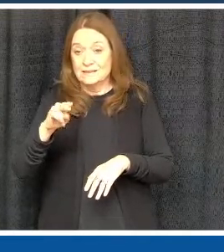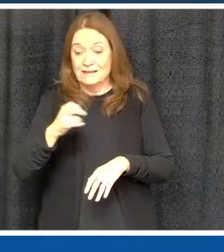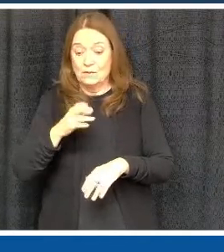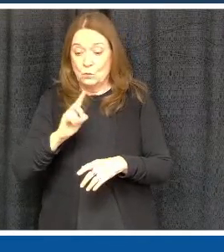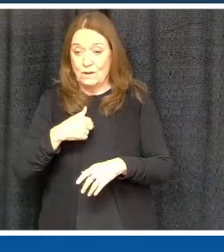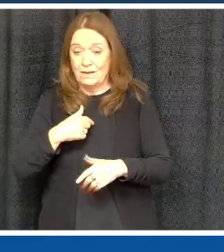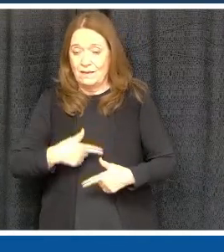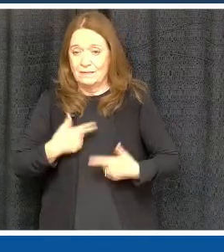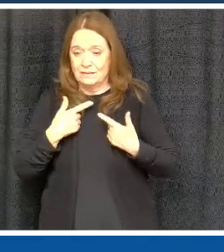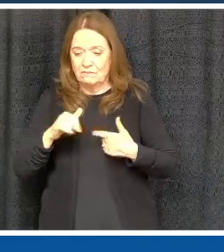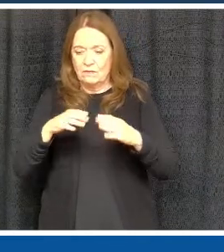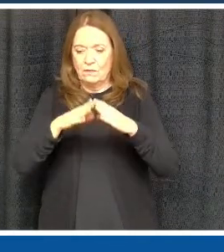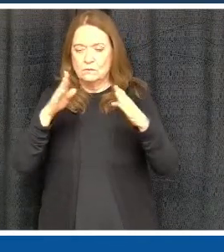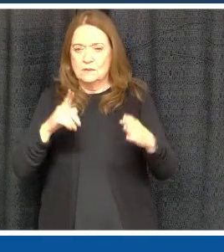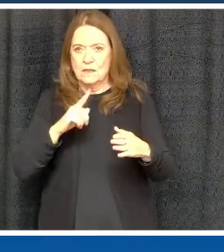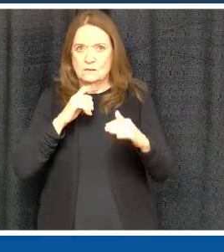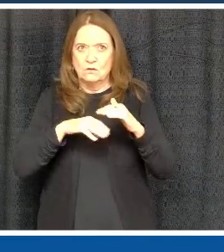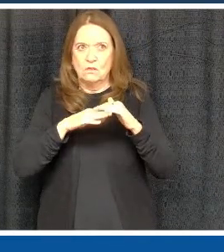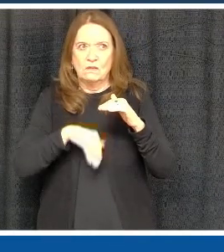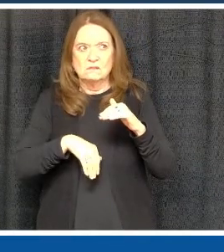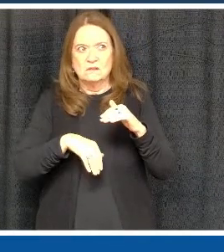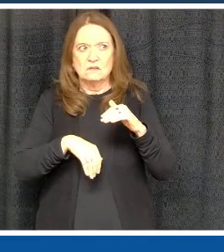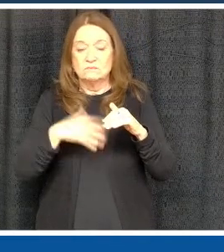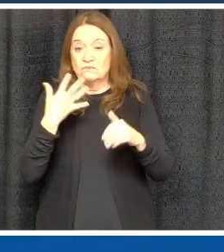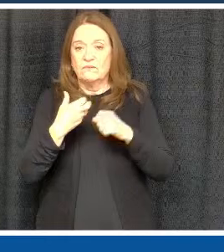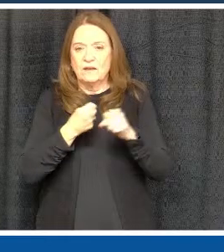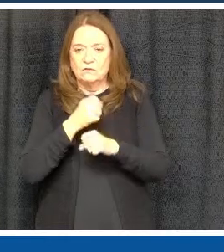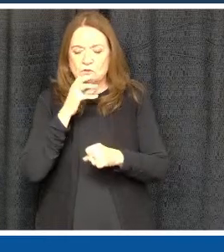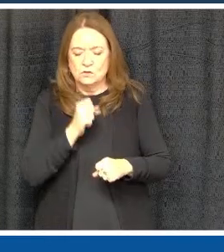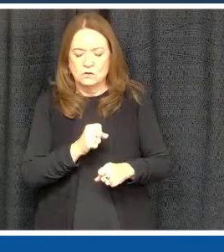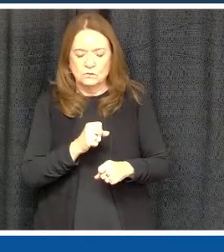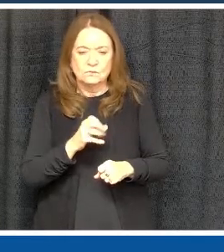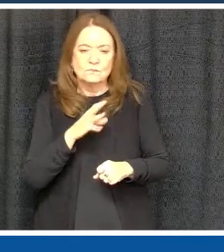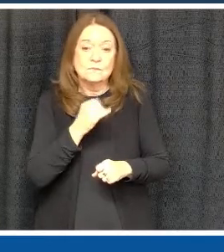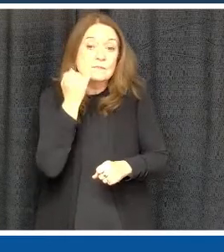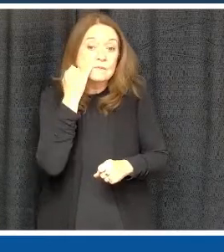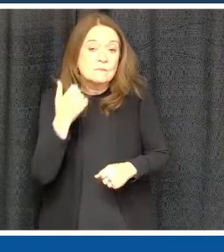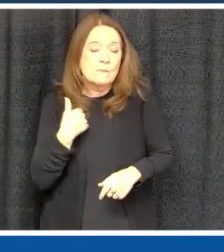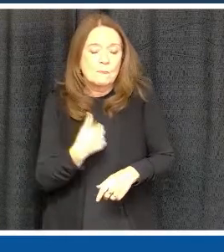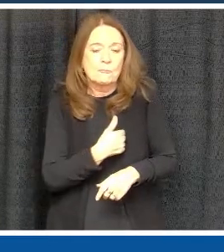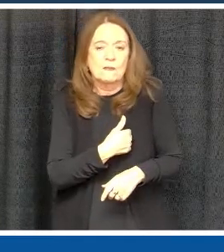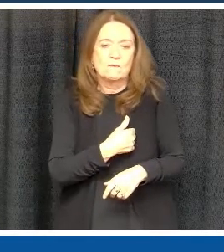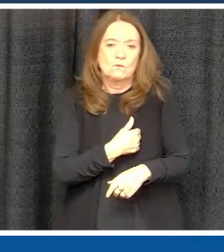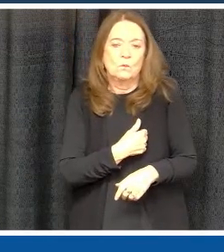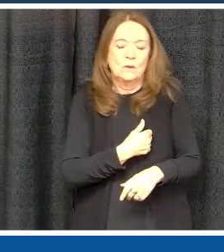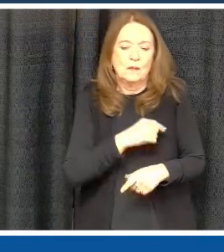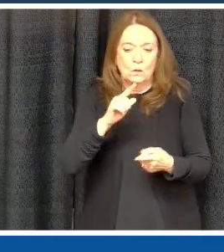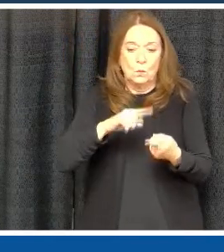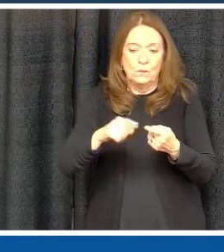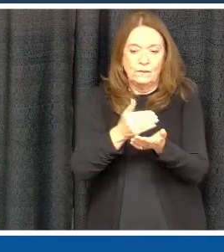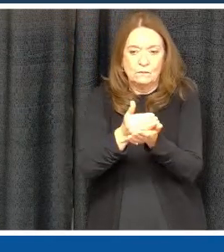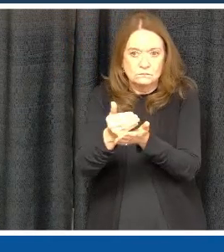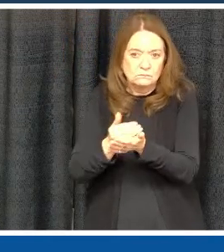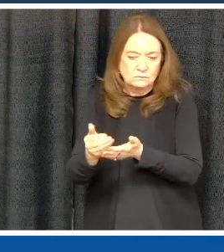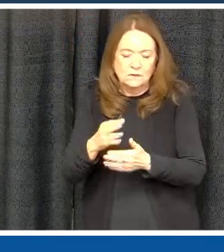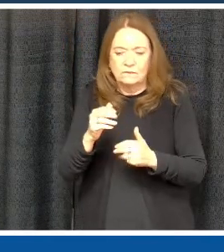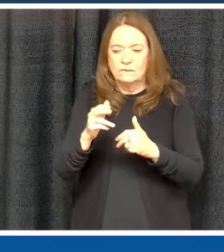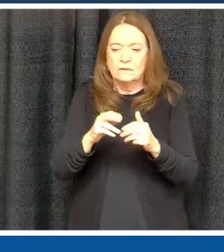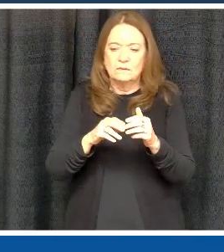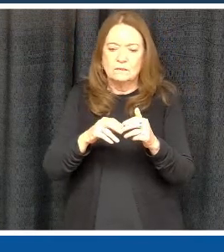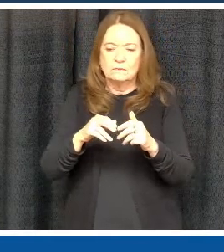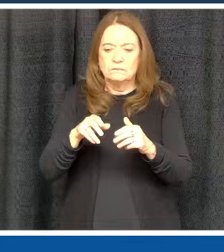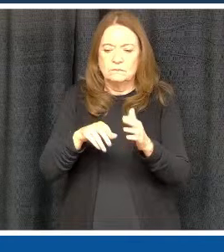and those houses are less than 5 years old. And if we had, when they were grading, and the developer had put